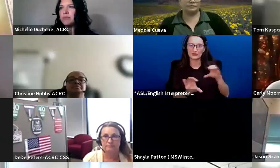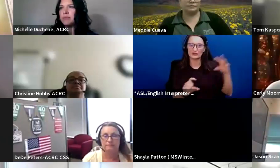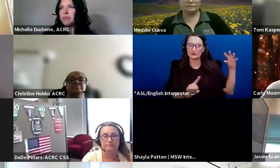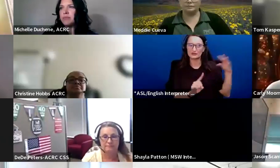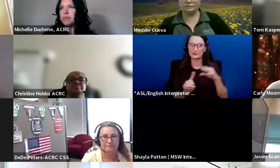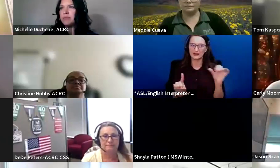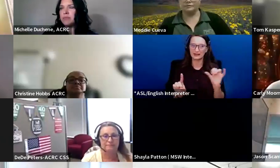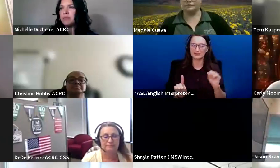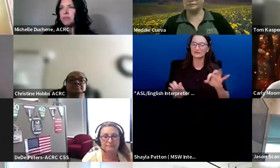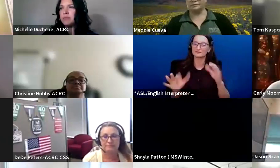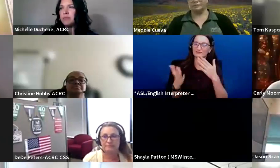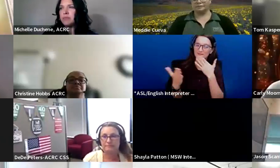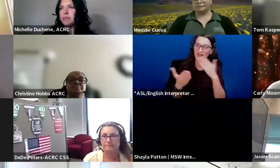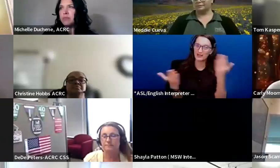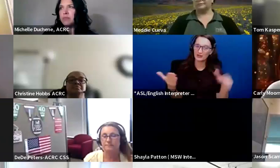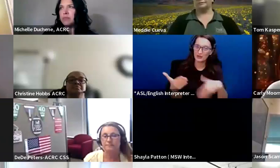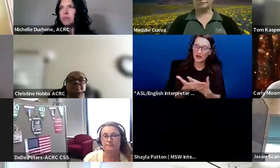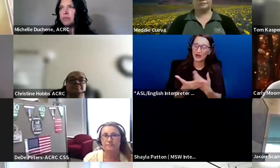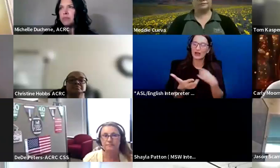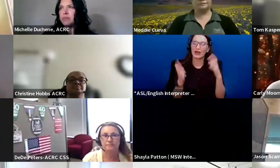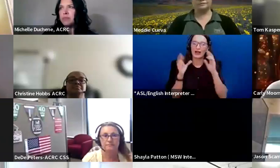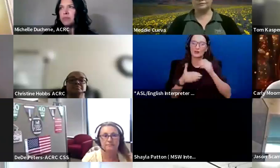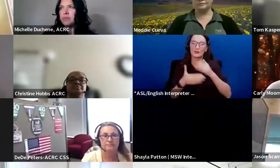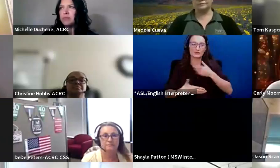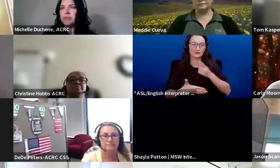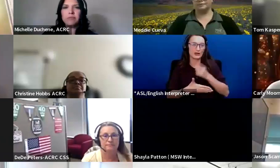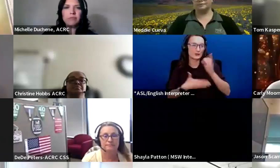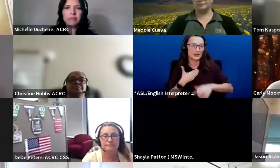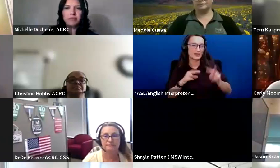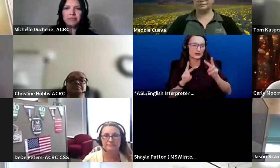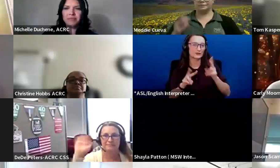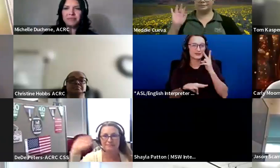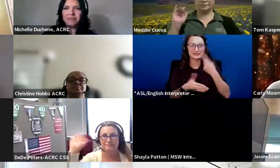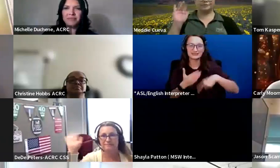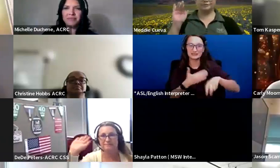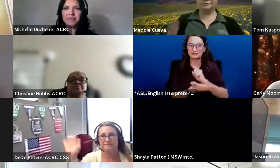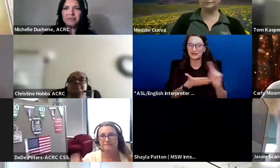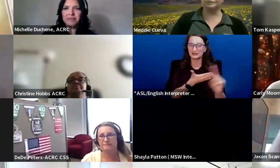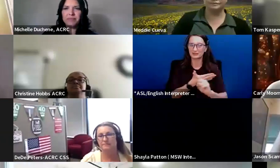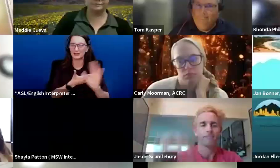thank you all. I hope you have a great weekend, and we'll look forward to talking to folks next week. Take care.